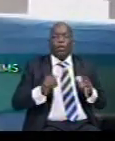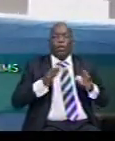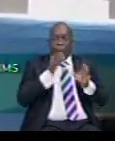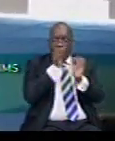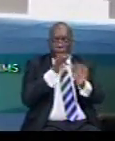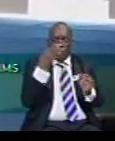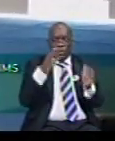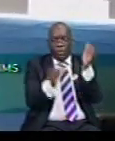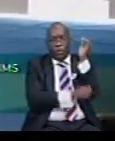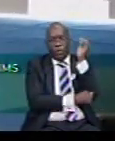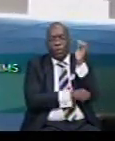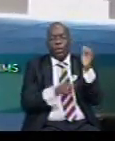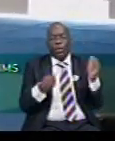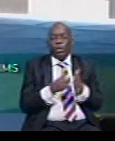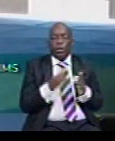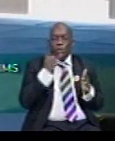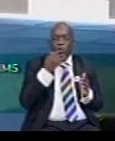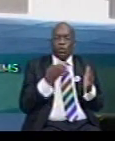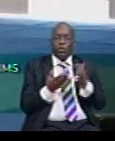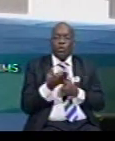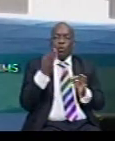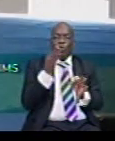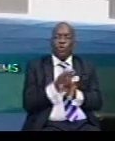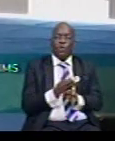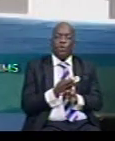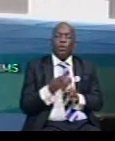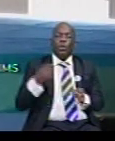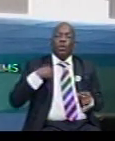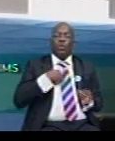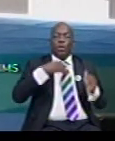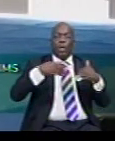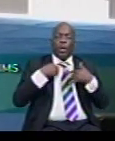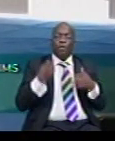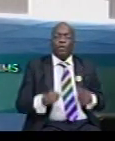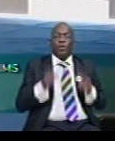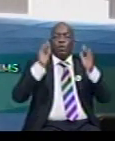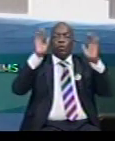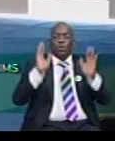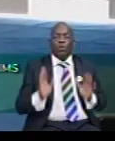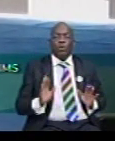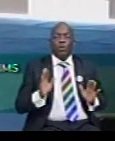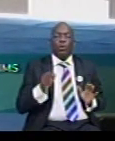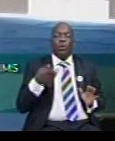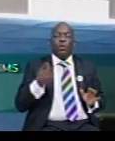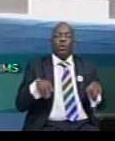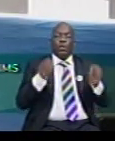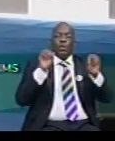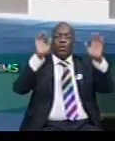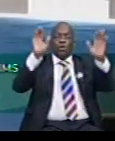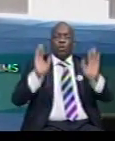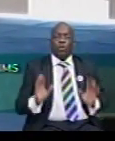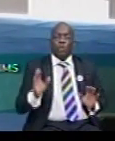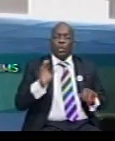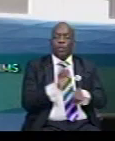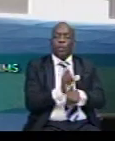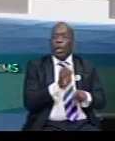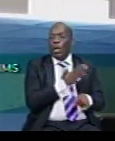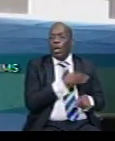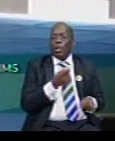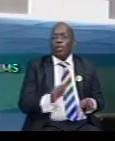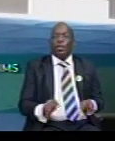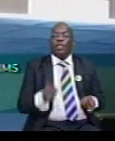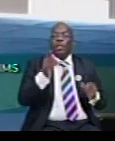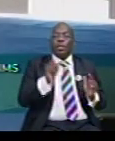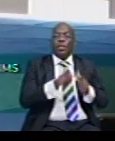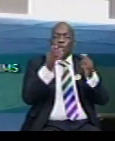through faith we have the miracles and the wonders and the signs that he promised the church. It